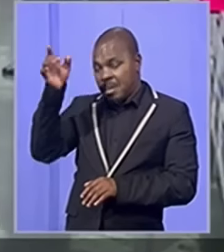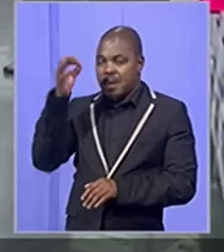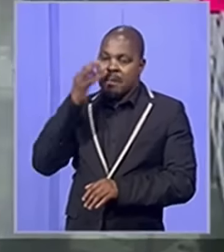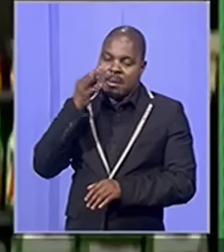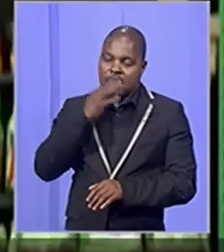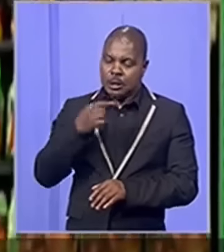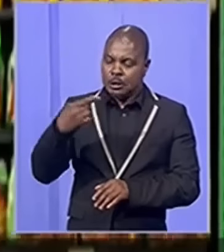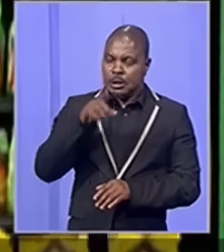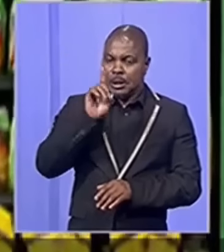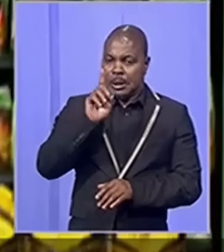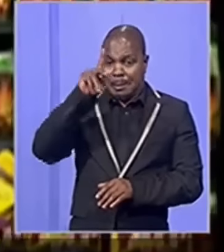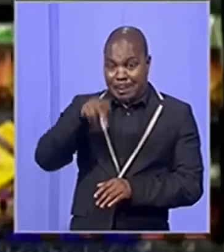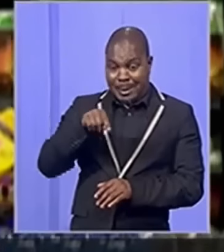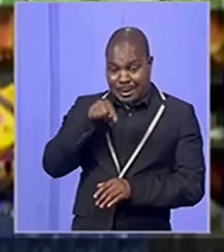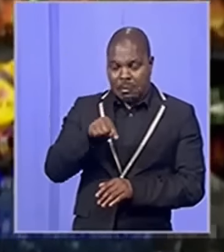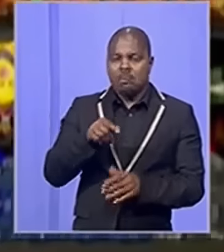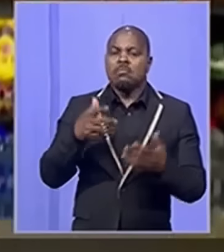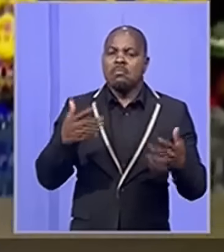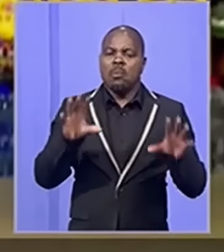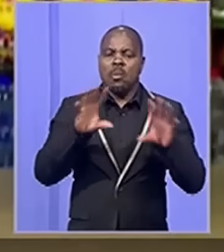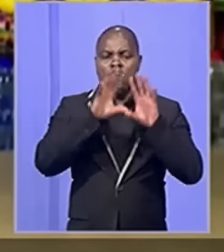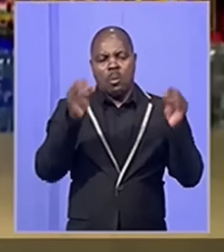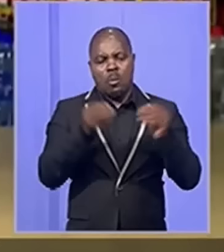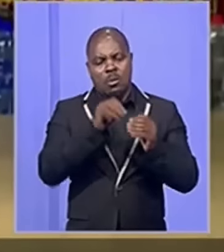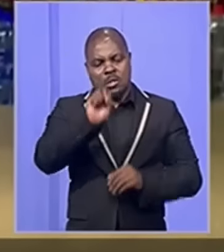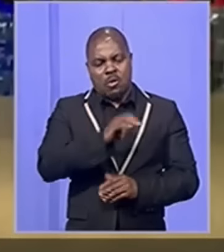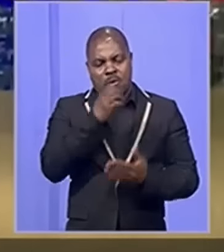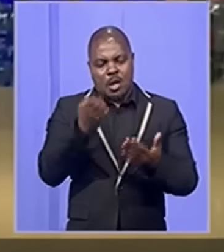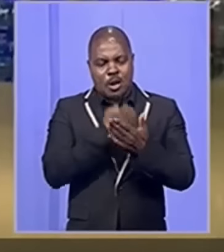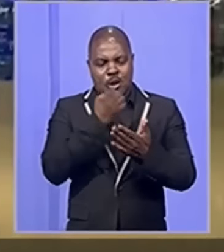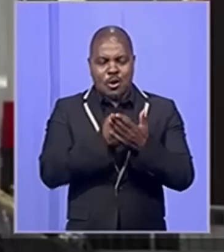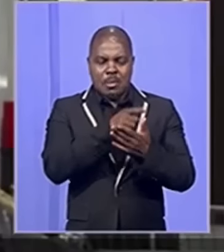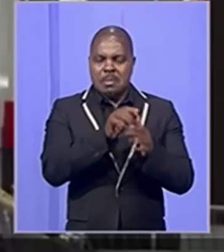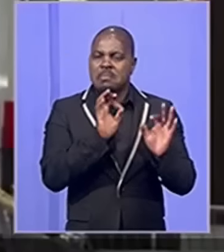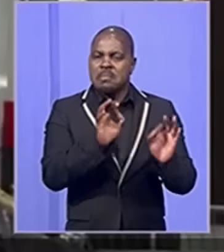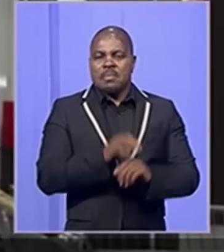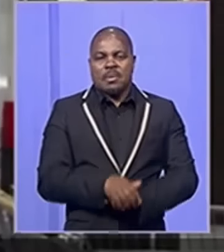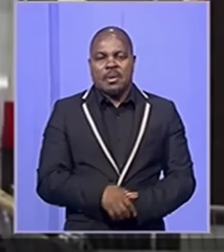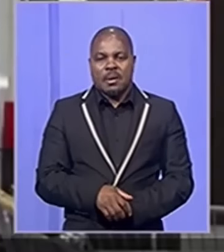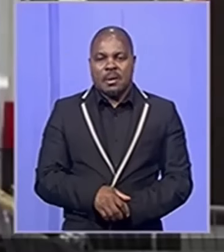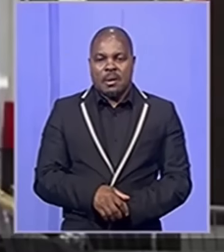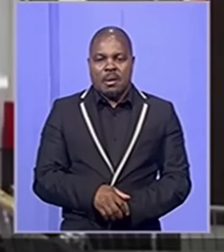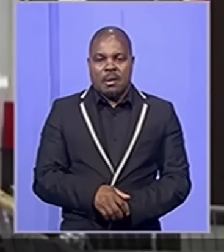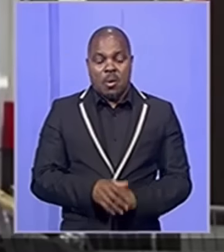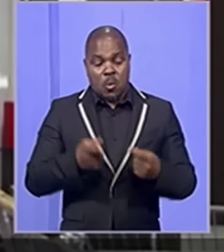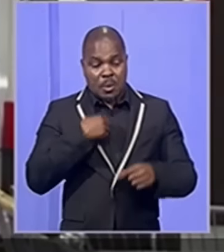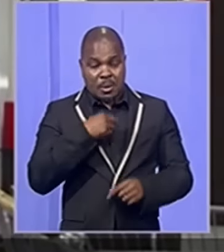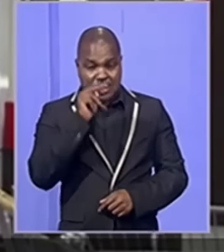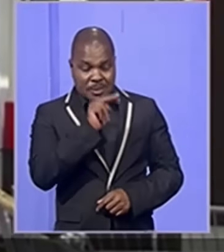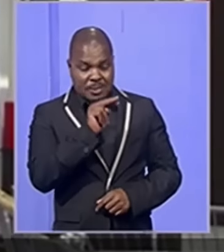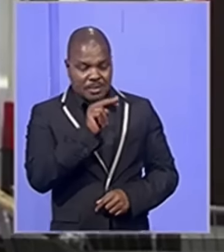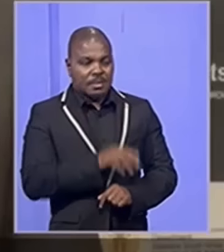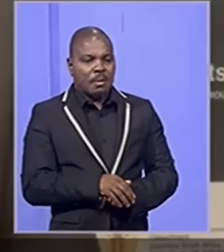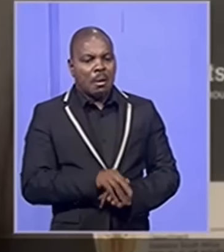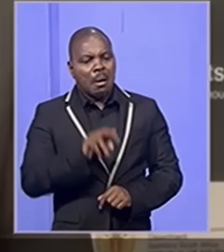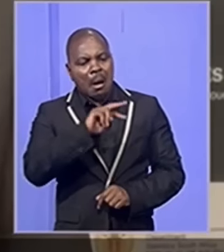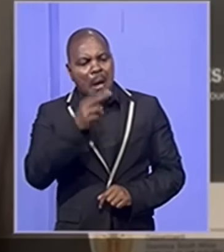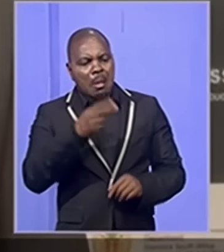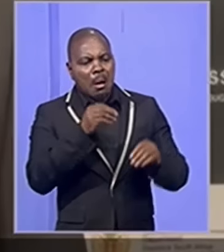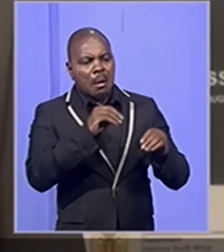GDP ke motheo wa tiragatso ka karetso ya ikonomi ya monongwaga mo nageng. We can see that another industry that grew